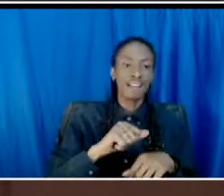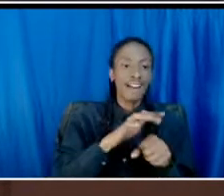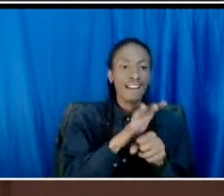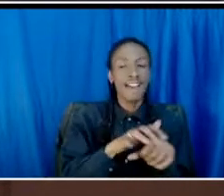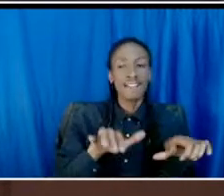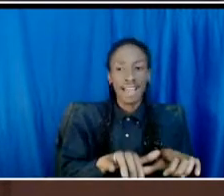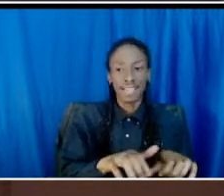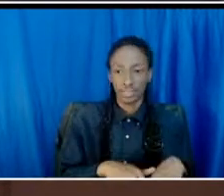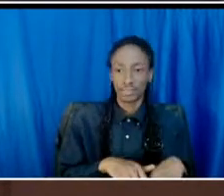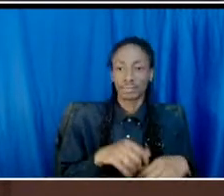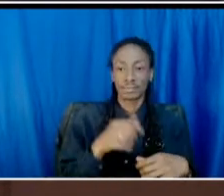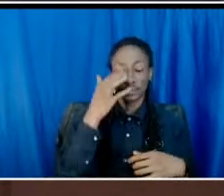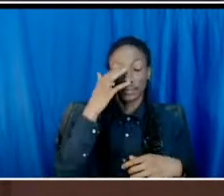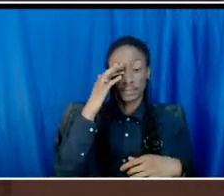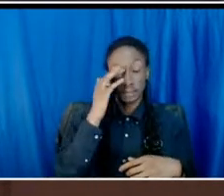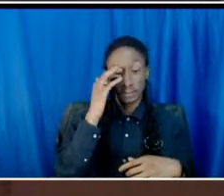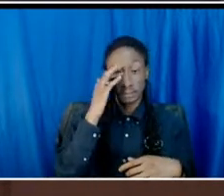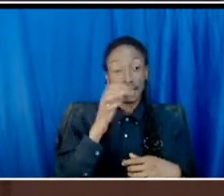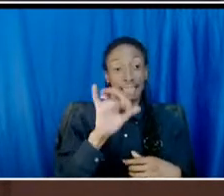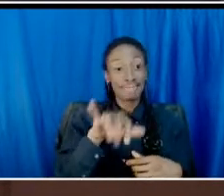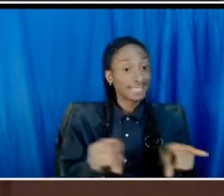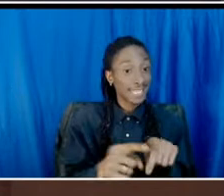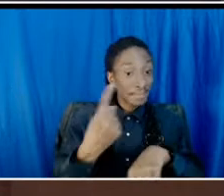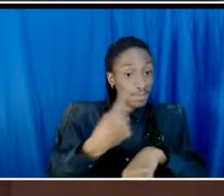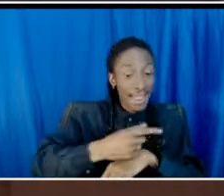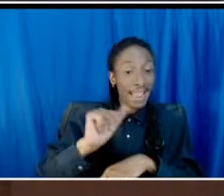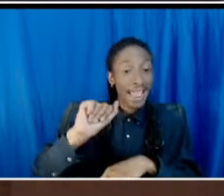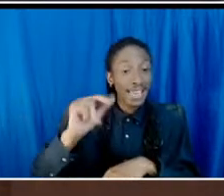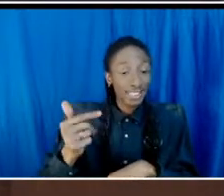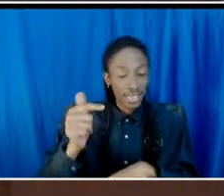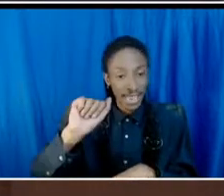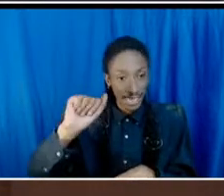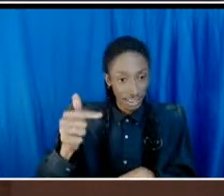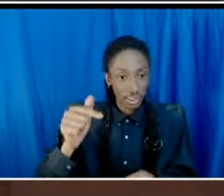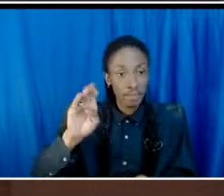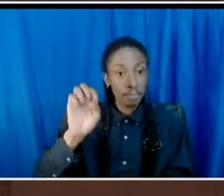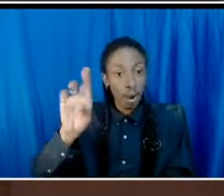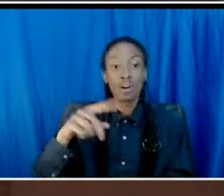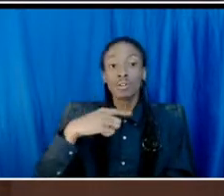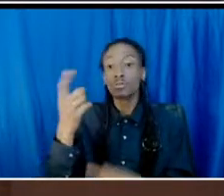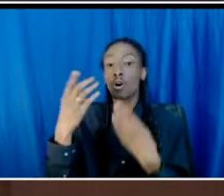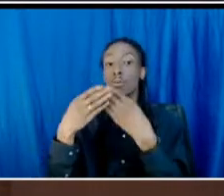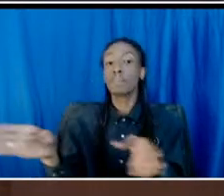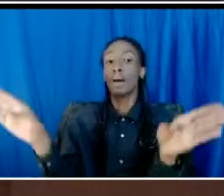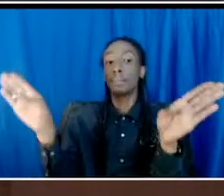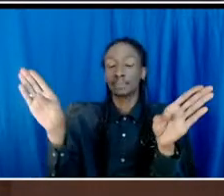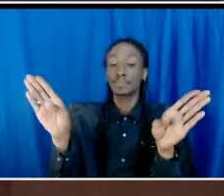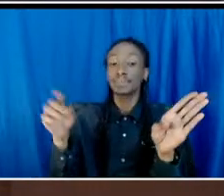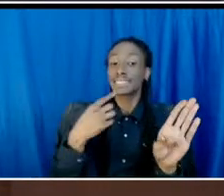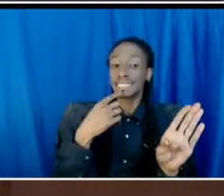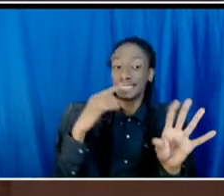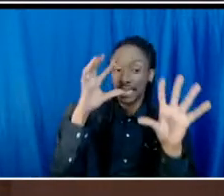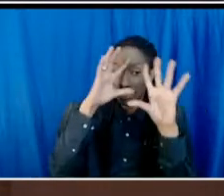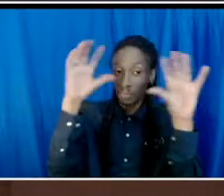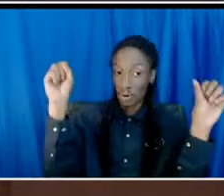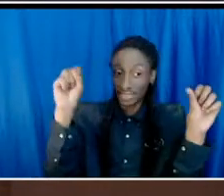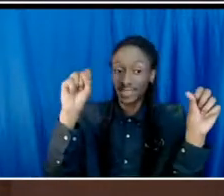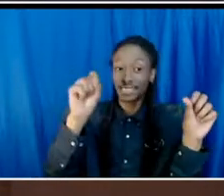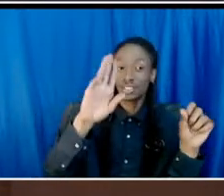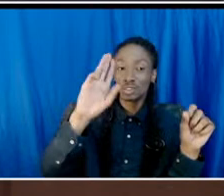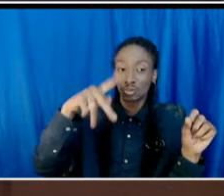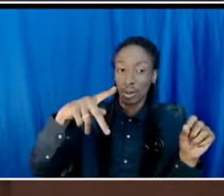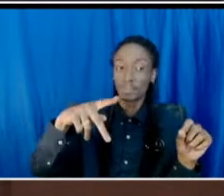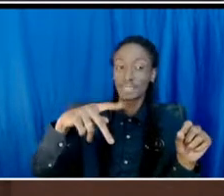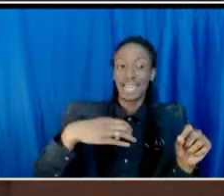fraud. That same day, Attorney General Barr stated publicly that President Trump's claims had no